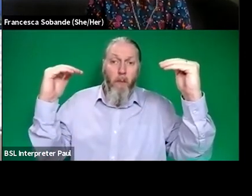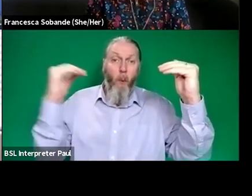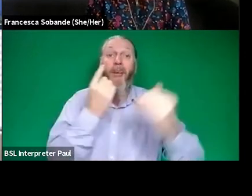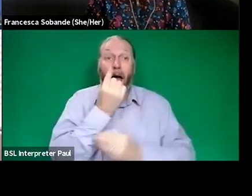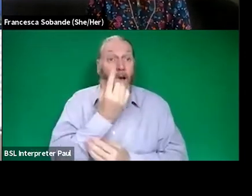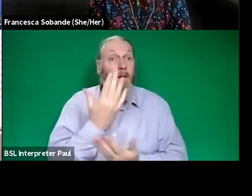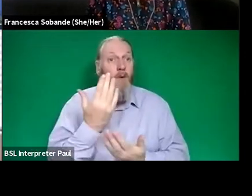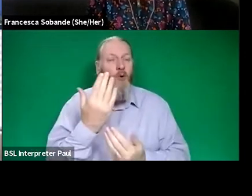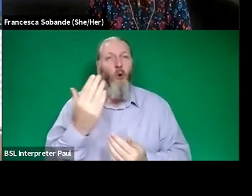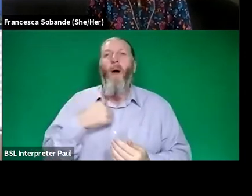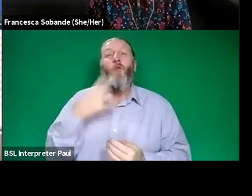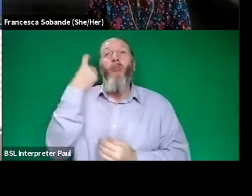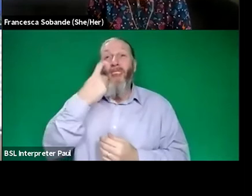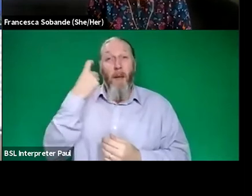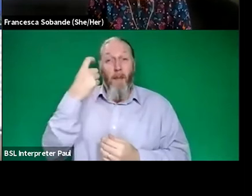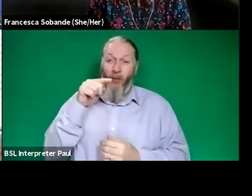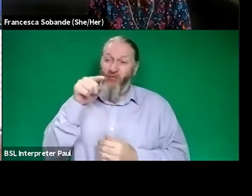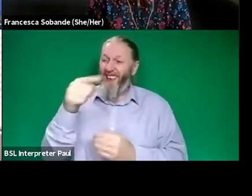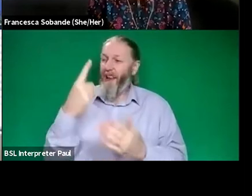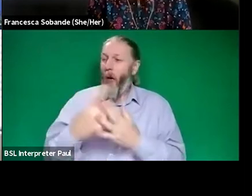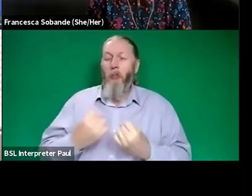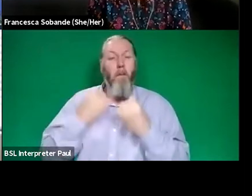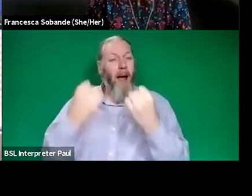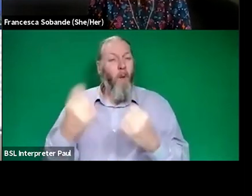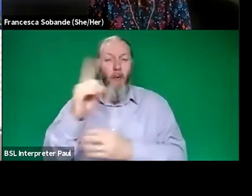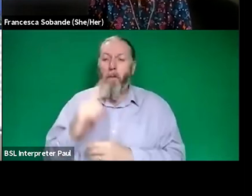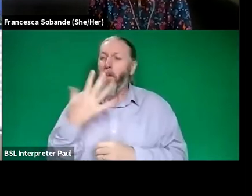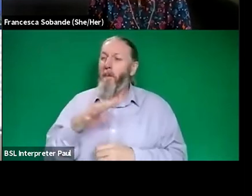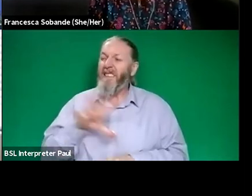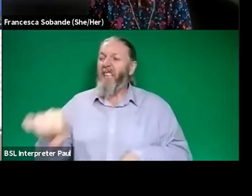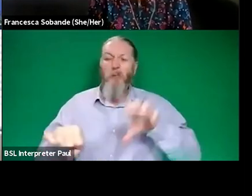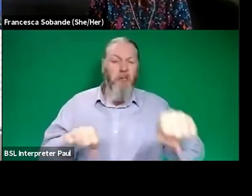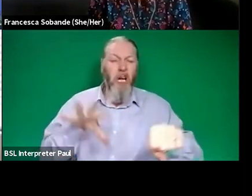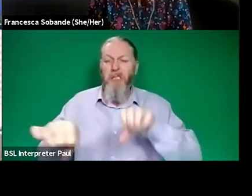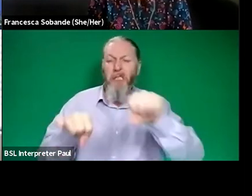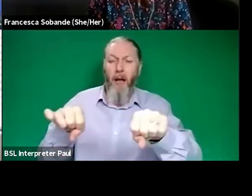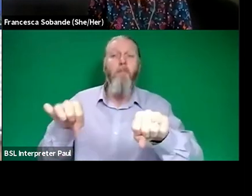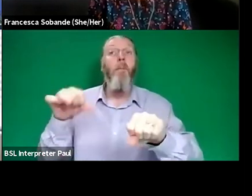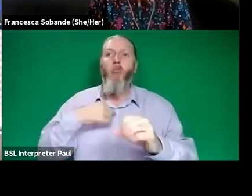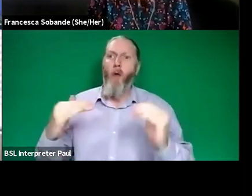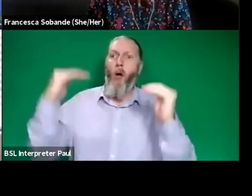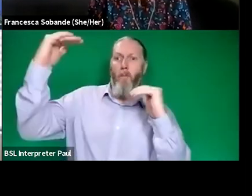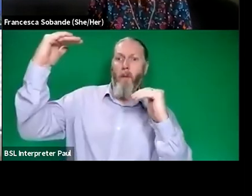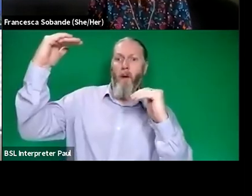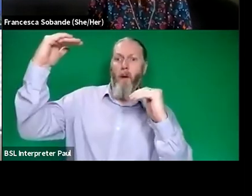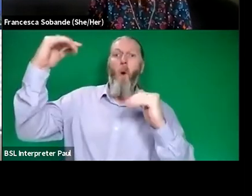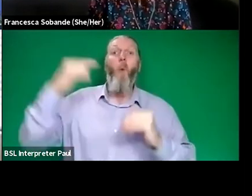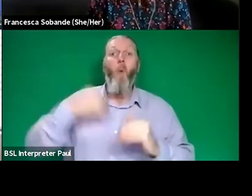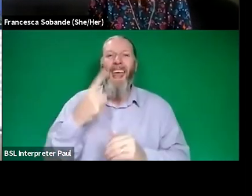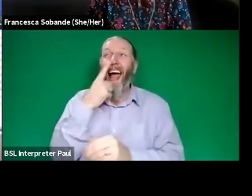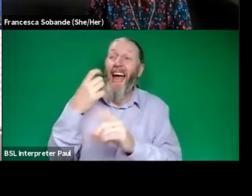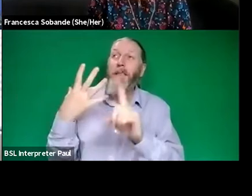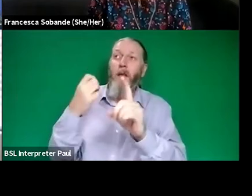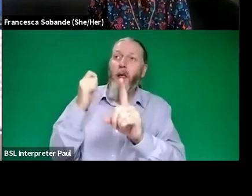ways, can be shifted and can be challenged in very small ways. We can chip at power, we can move power, we can